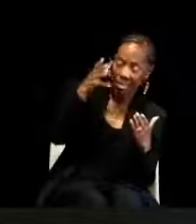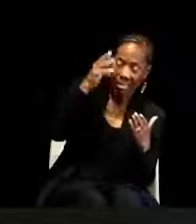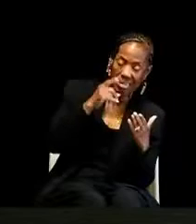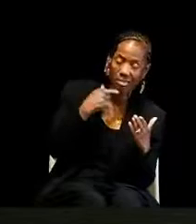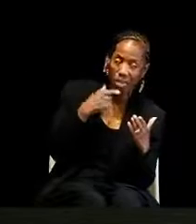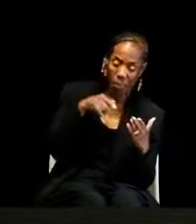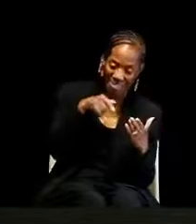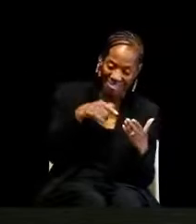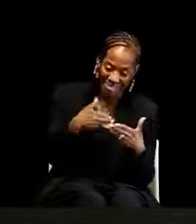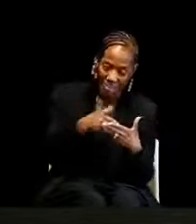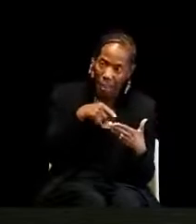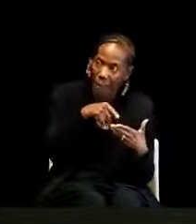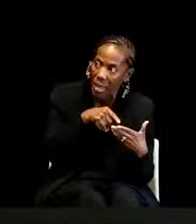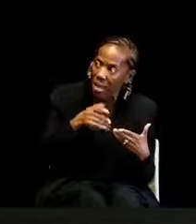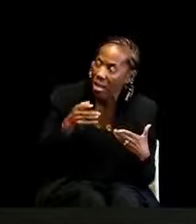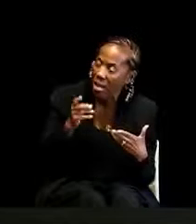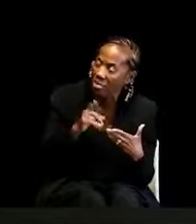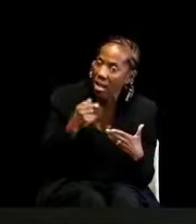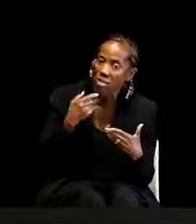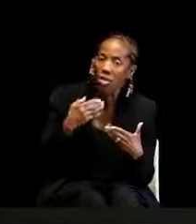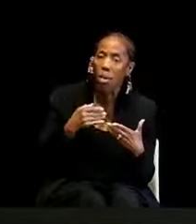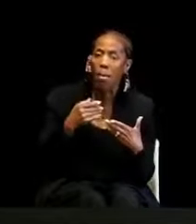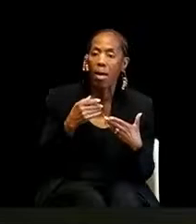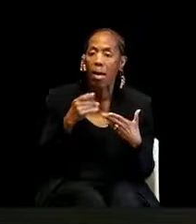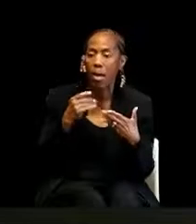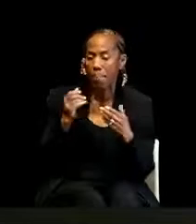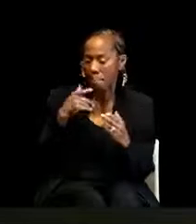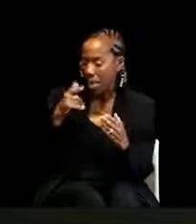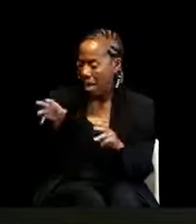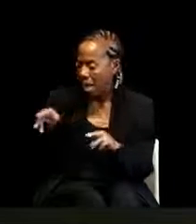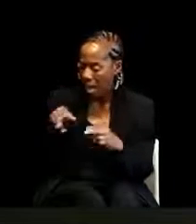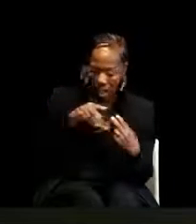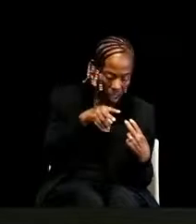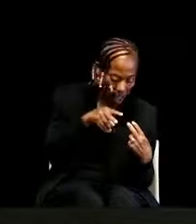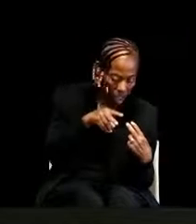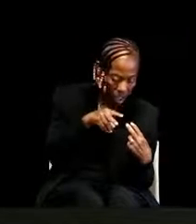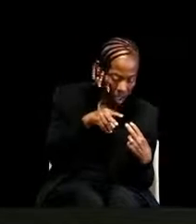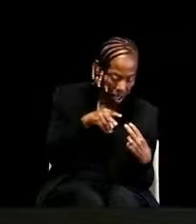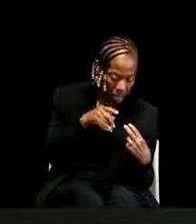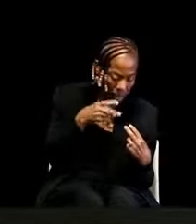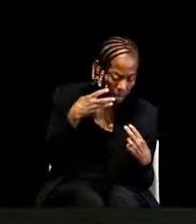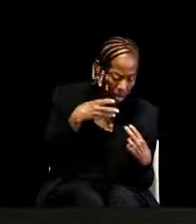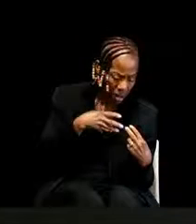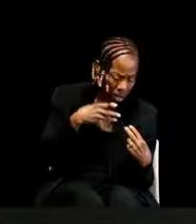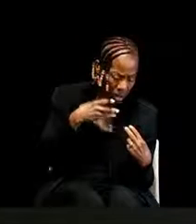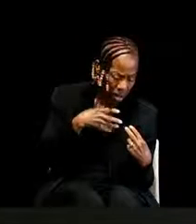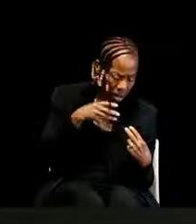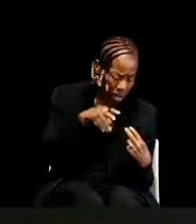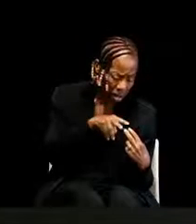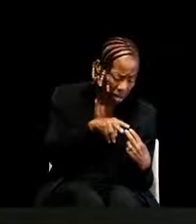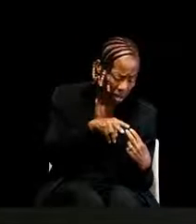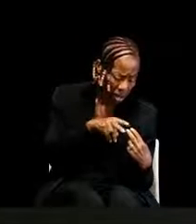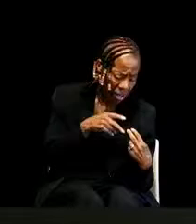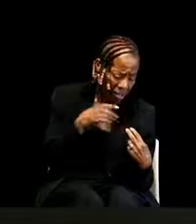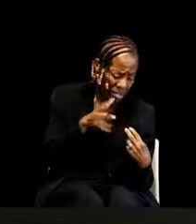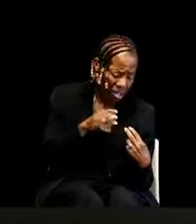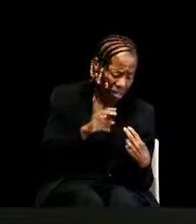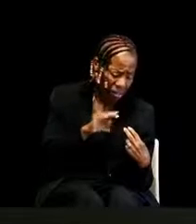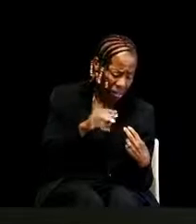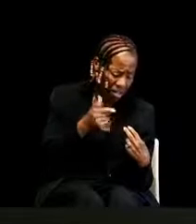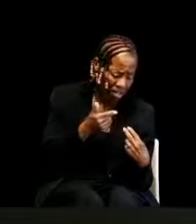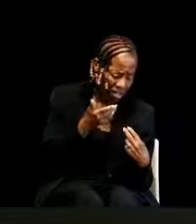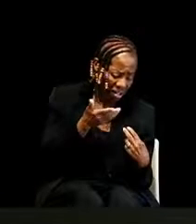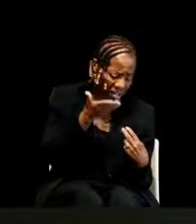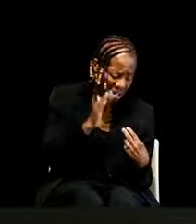This child, then I look in your face and with tears coming down my eyes, and I said, oh my